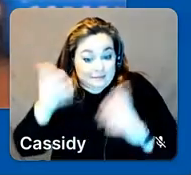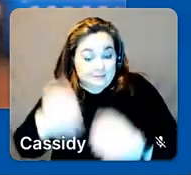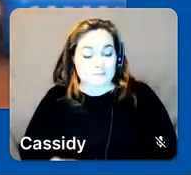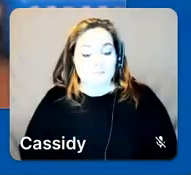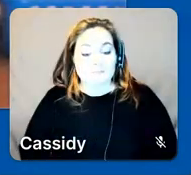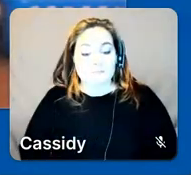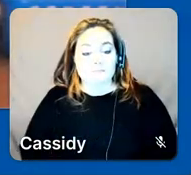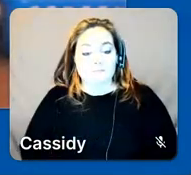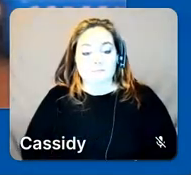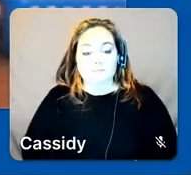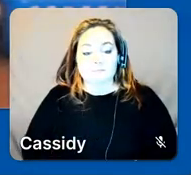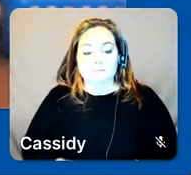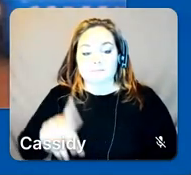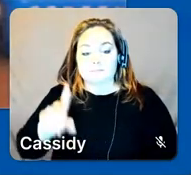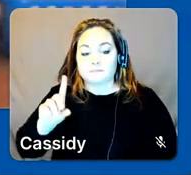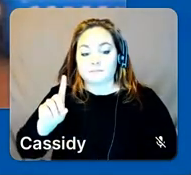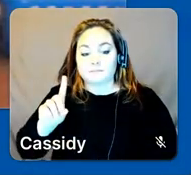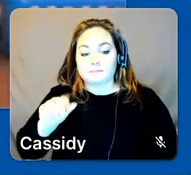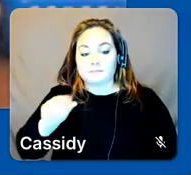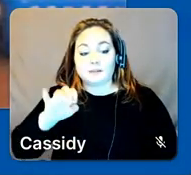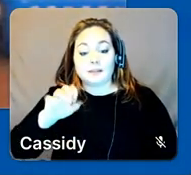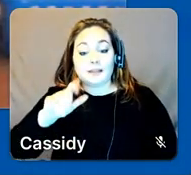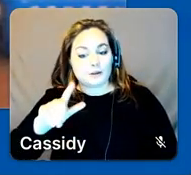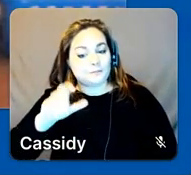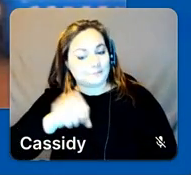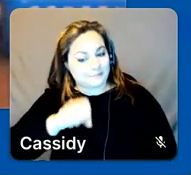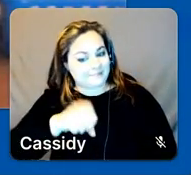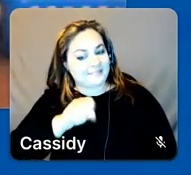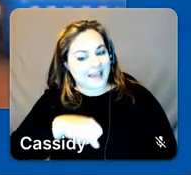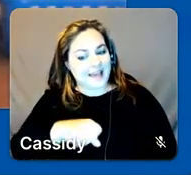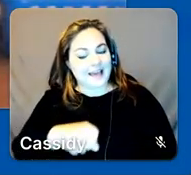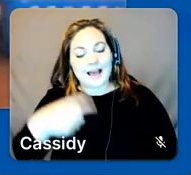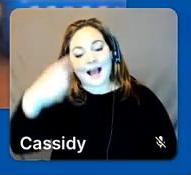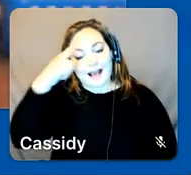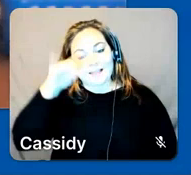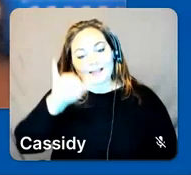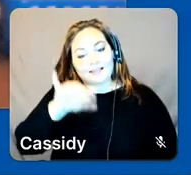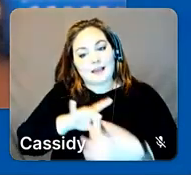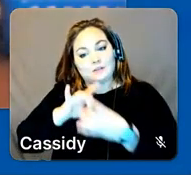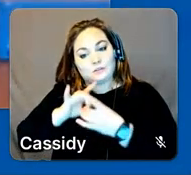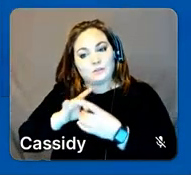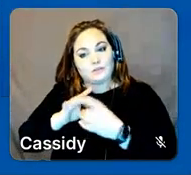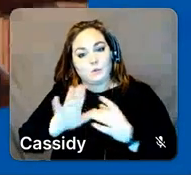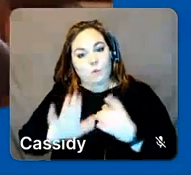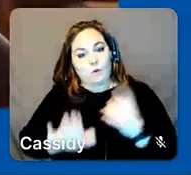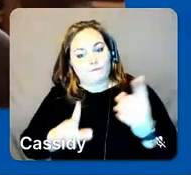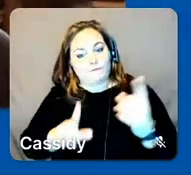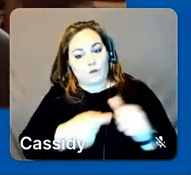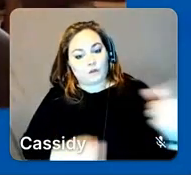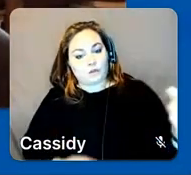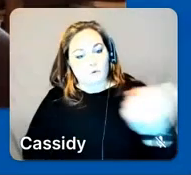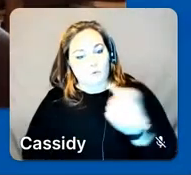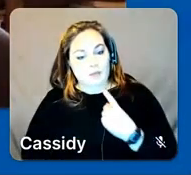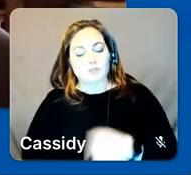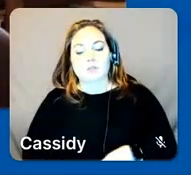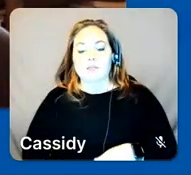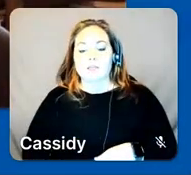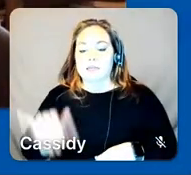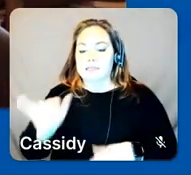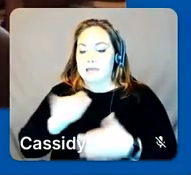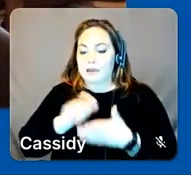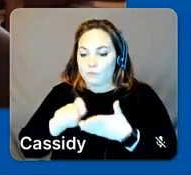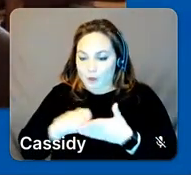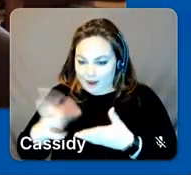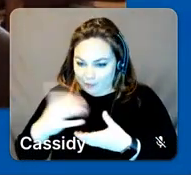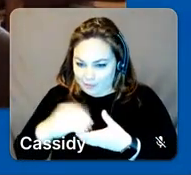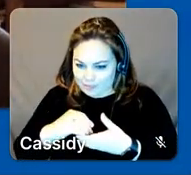Yeah, I mean, so to this kind of, I think, goes back to the first question that you asked, which is just kind of like writing within the